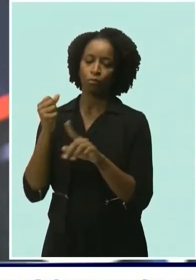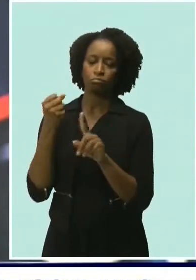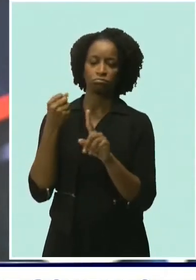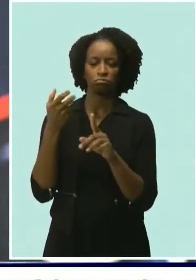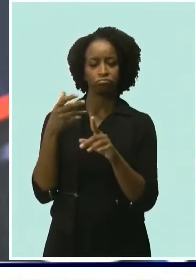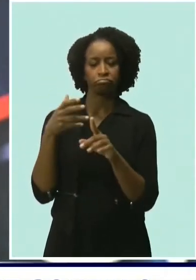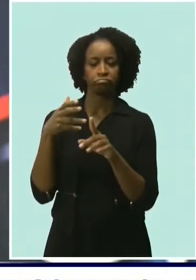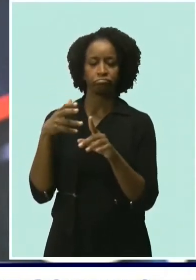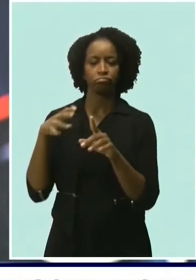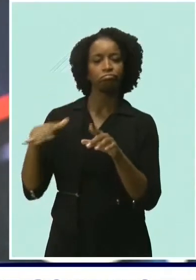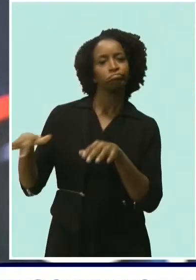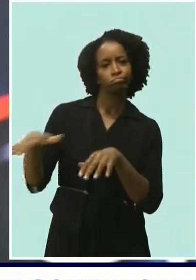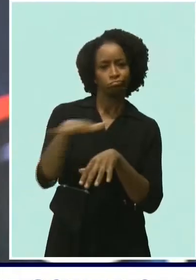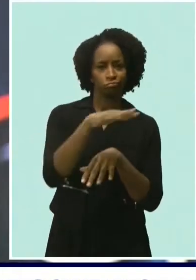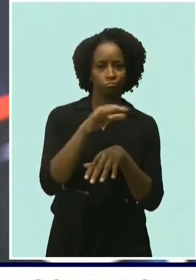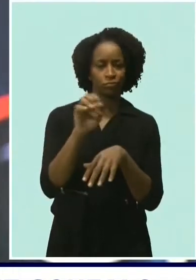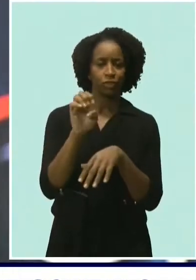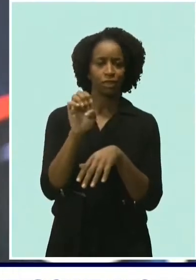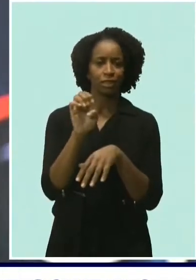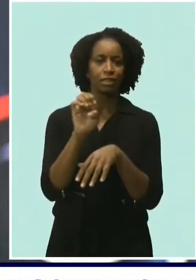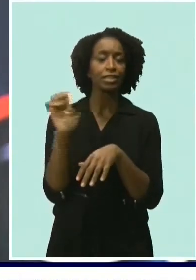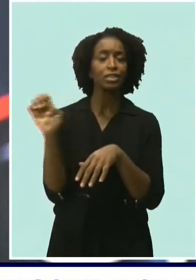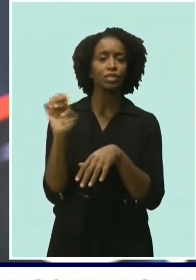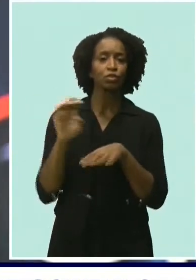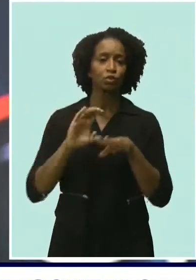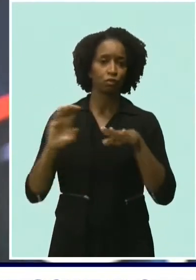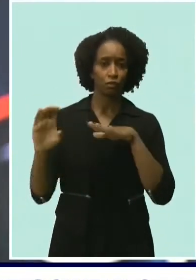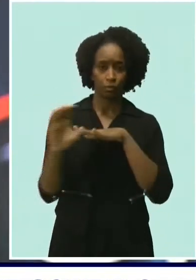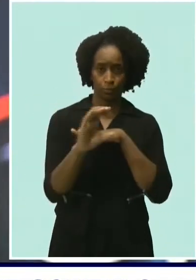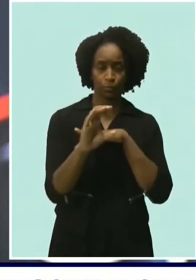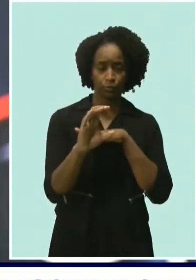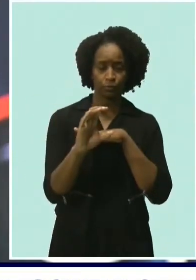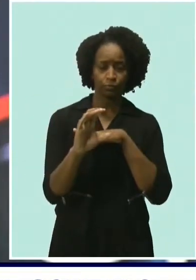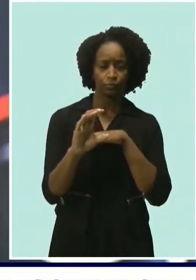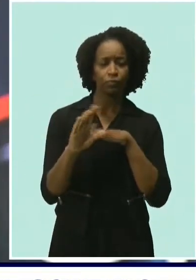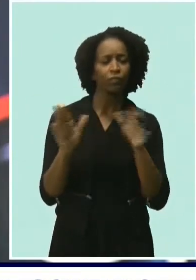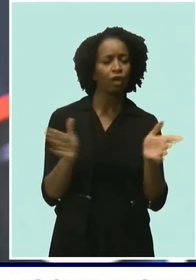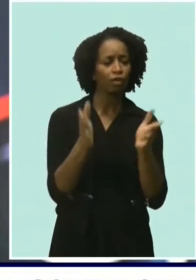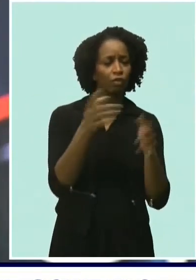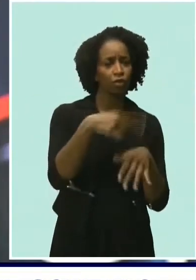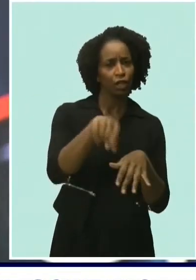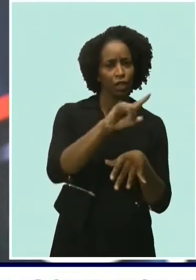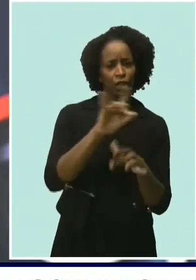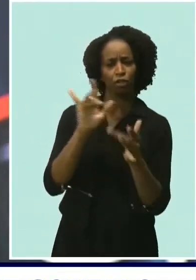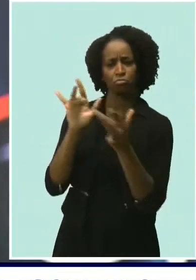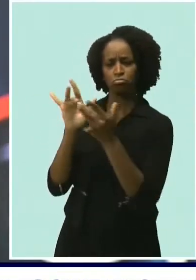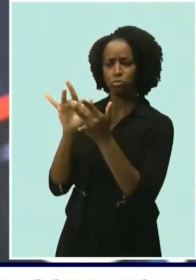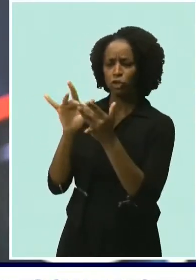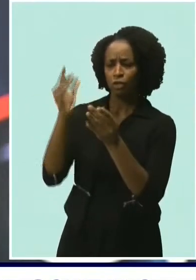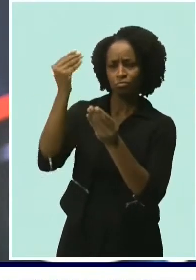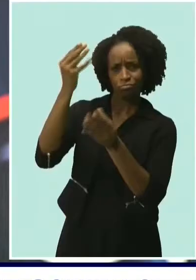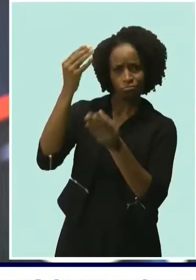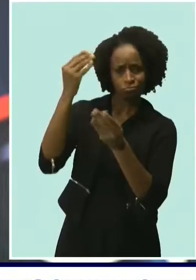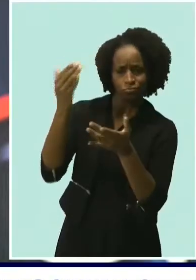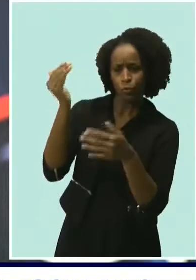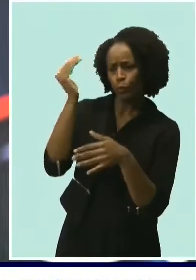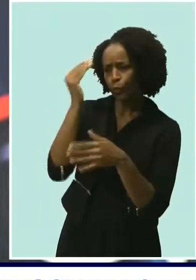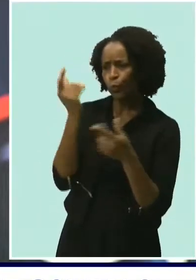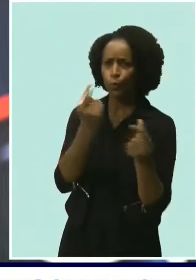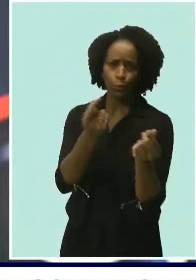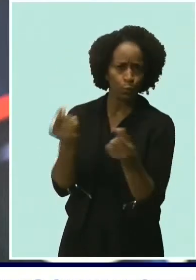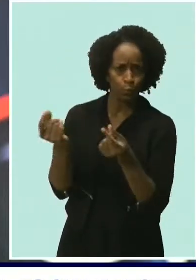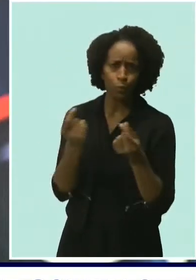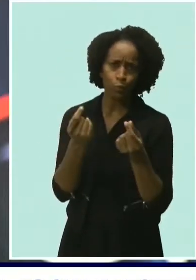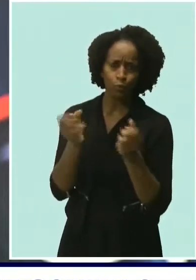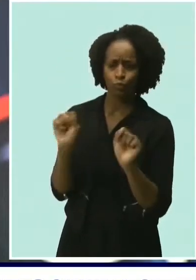monitor local and regional emergency management organizations for updates on the situation and for information on emergency preparedness, including